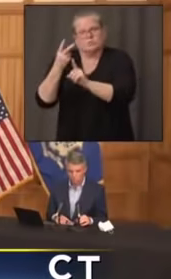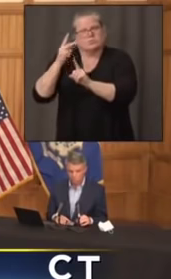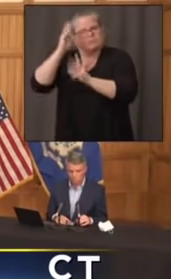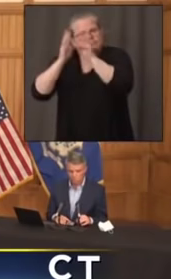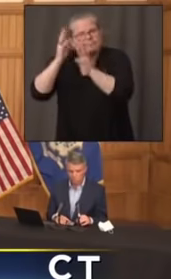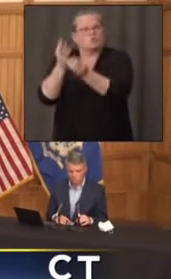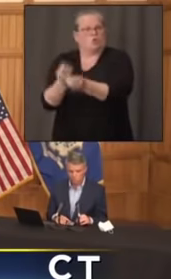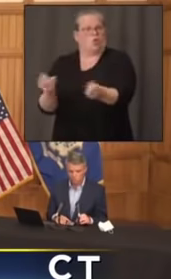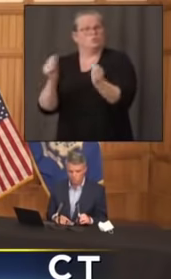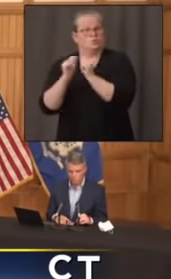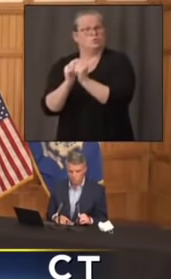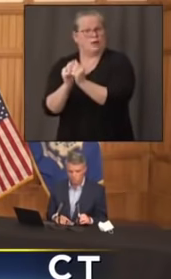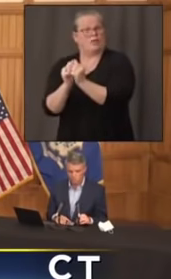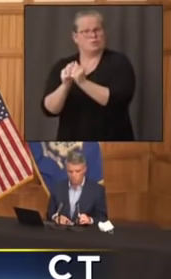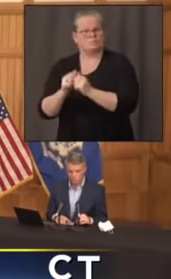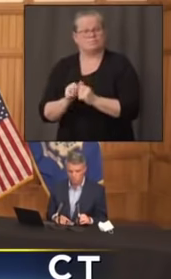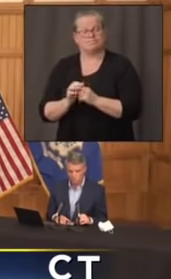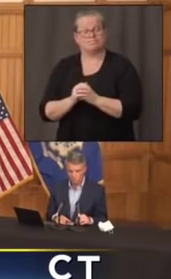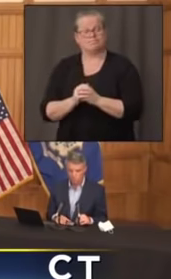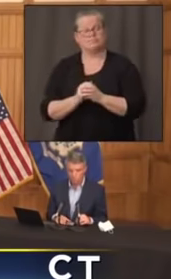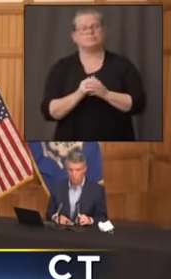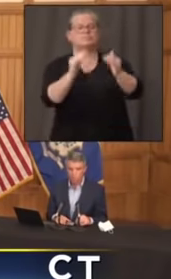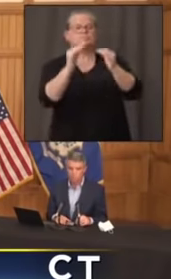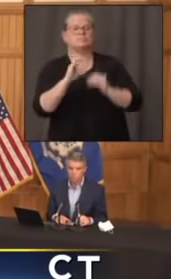Channel 3 Eyewitness News.